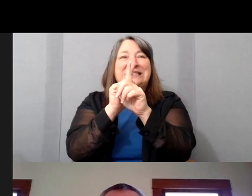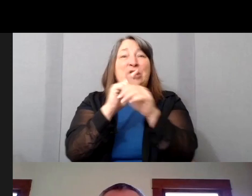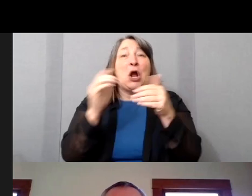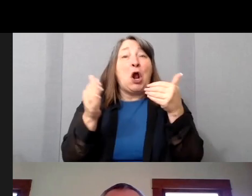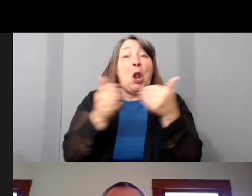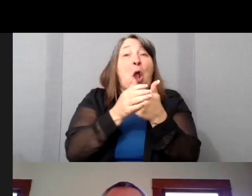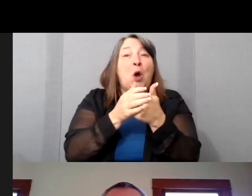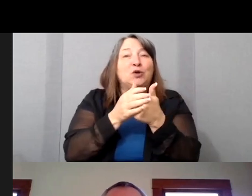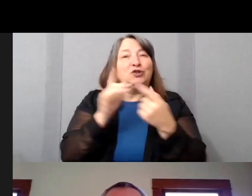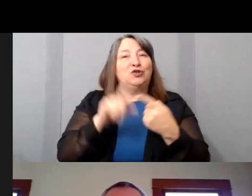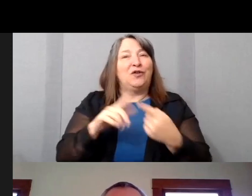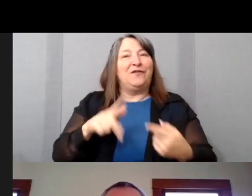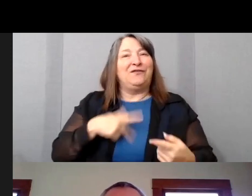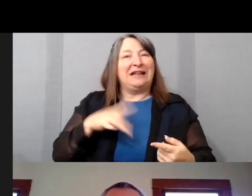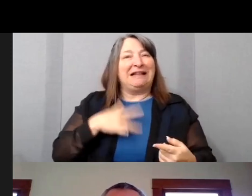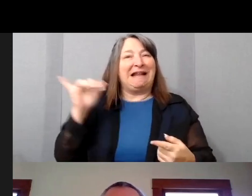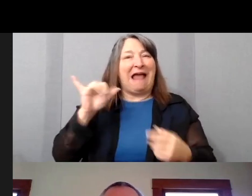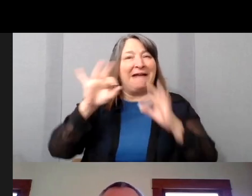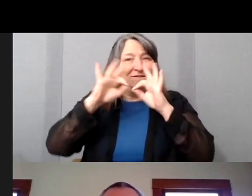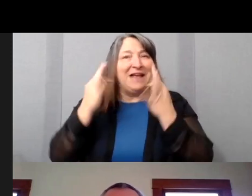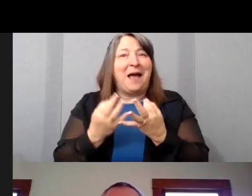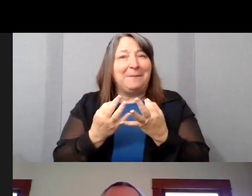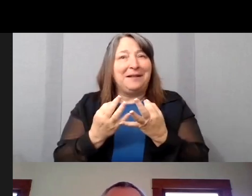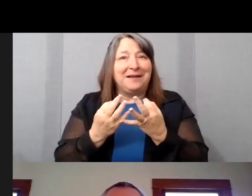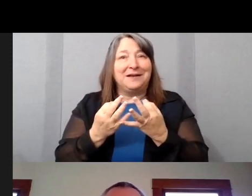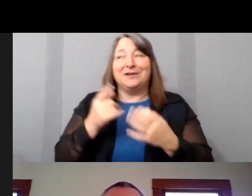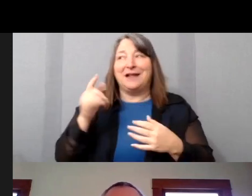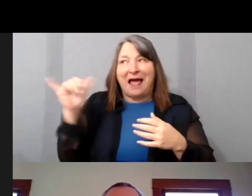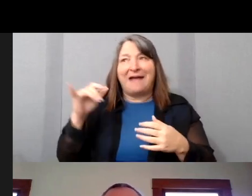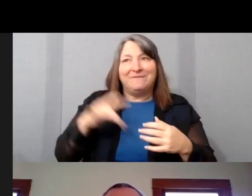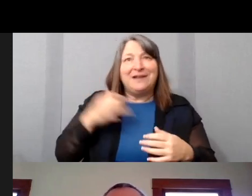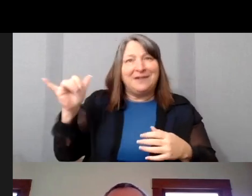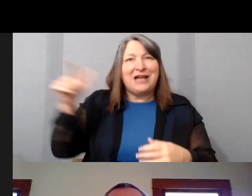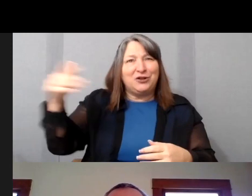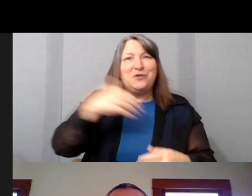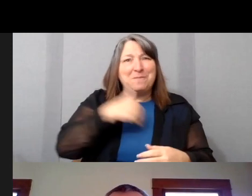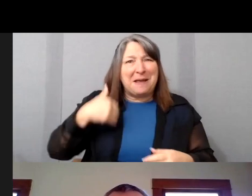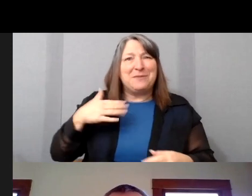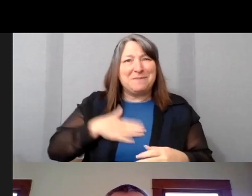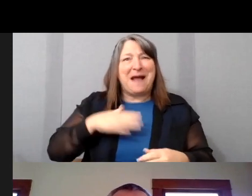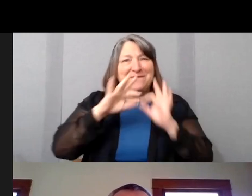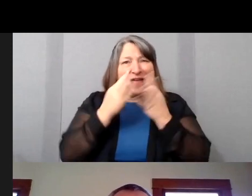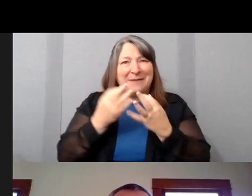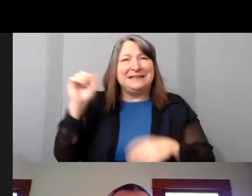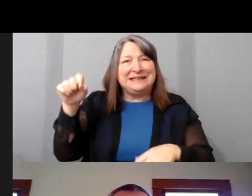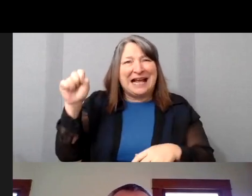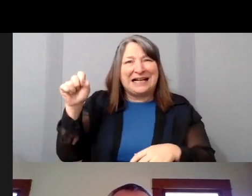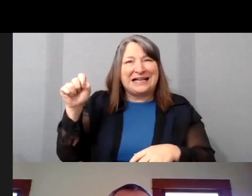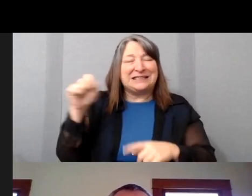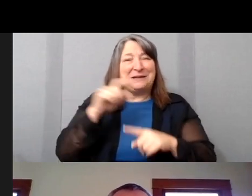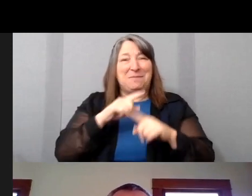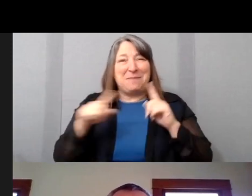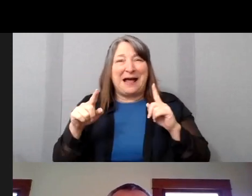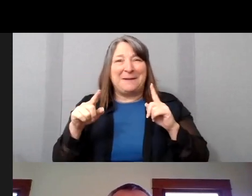a kinship-like relationship, right? Like you're a member of my family almost. We don't know how well that can be